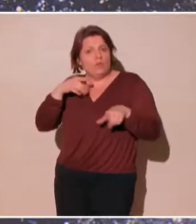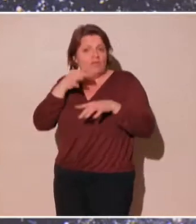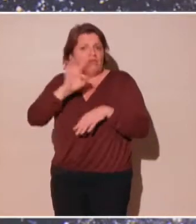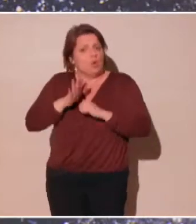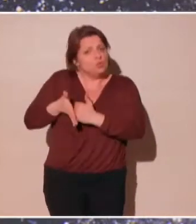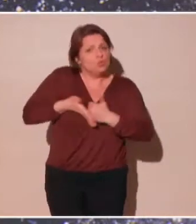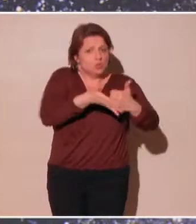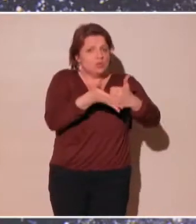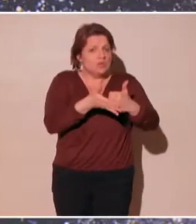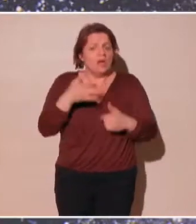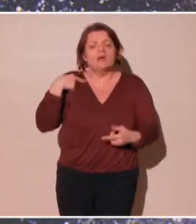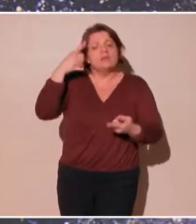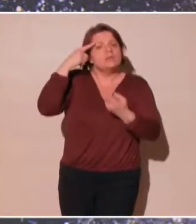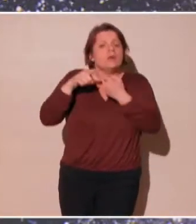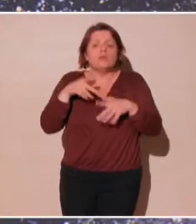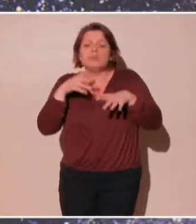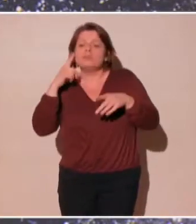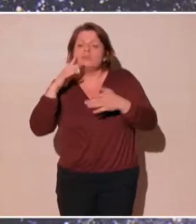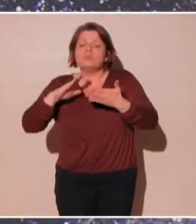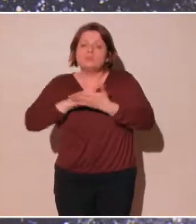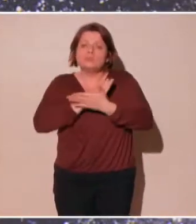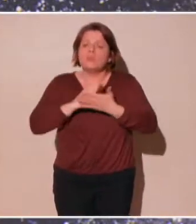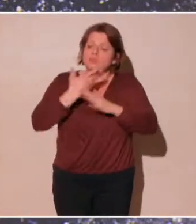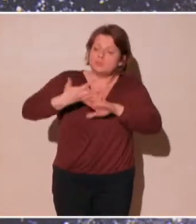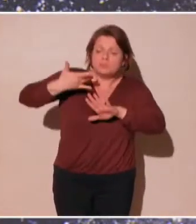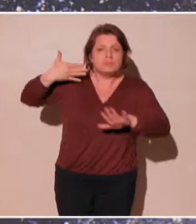budget that will preserve all of the ambition of these